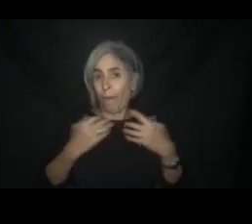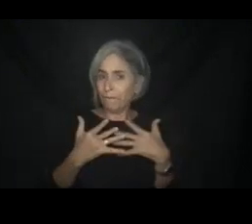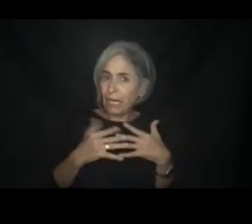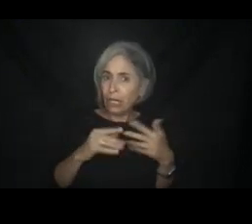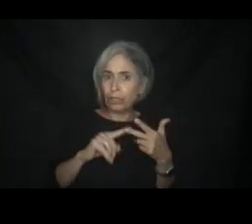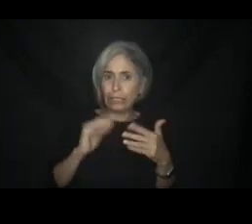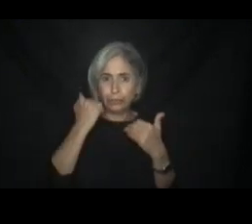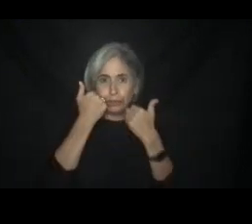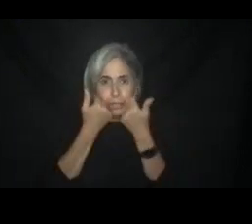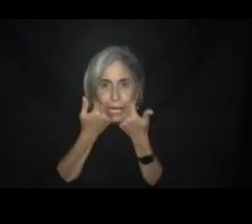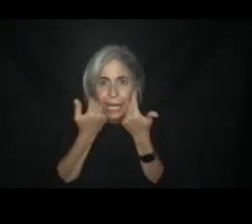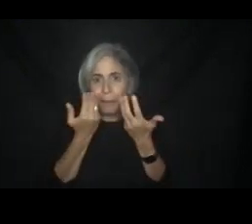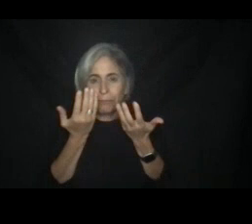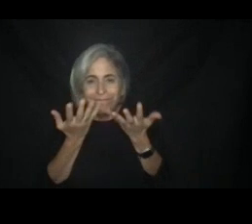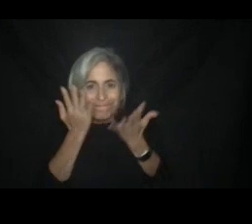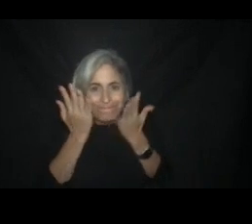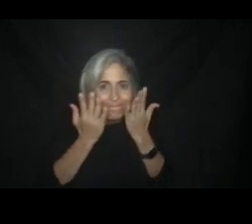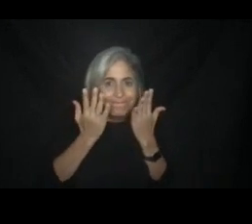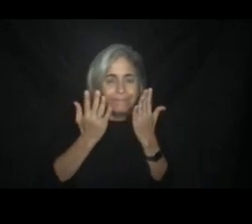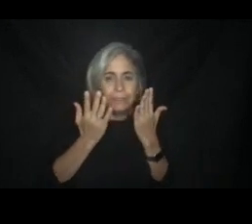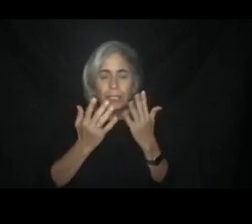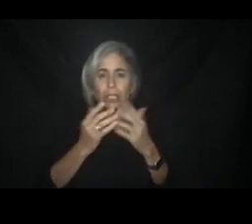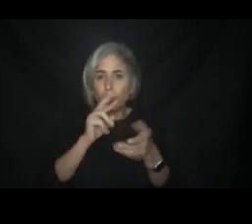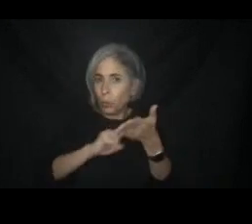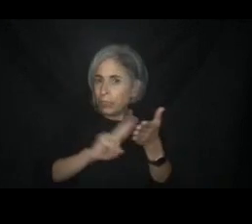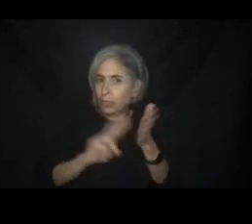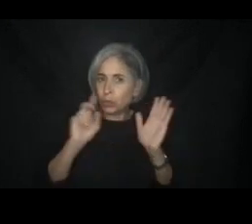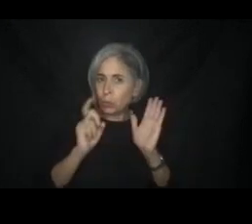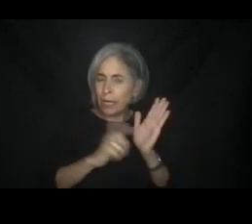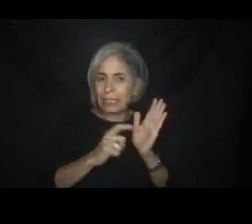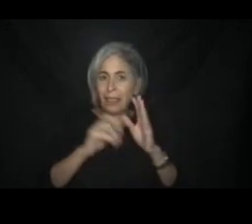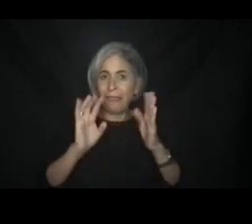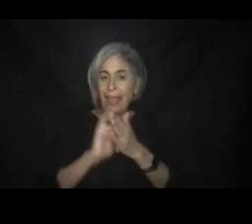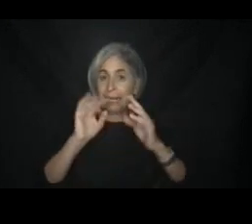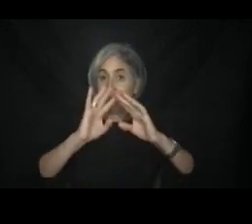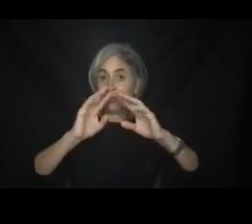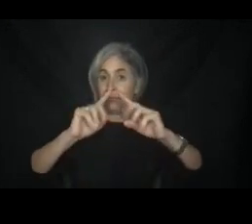shame. And whereas research recognizes that adverse